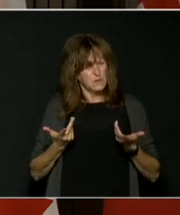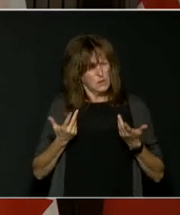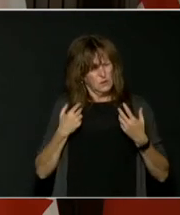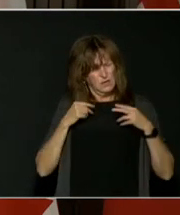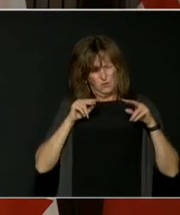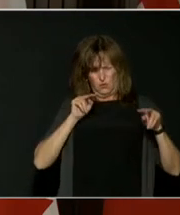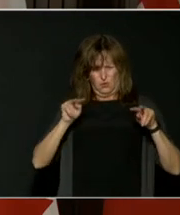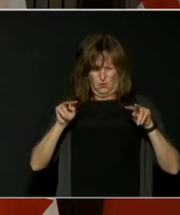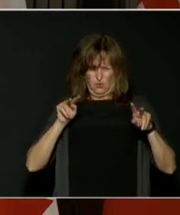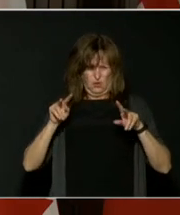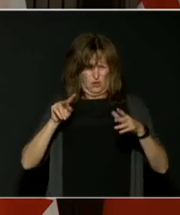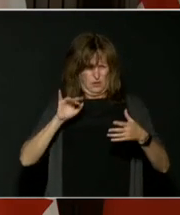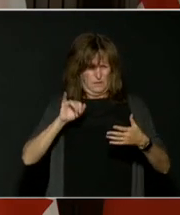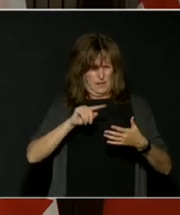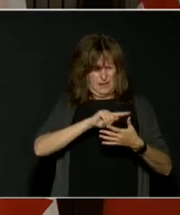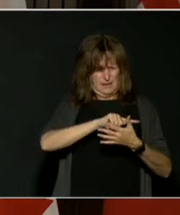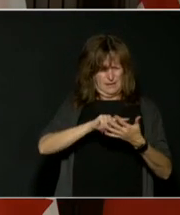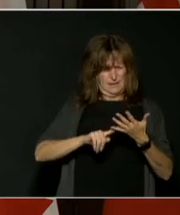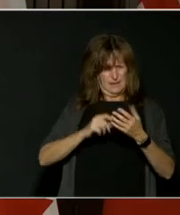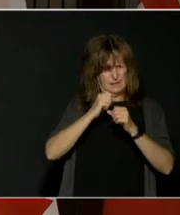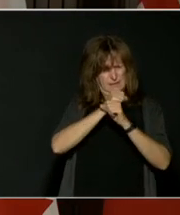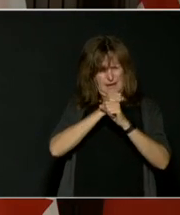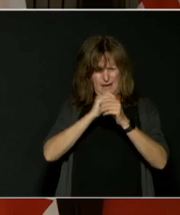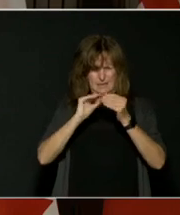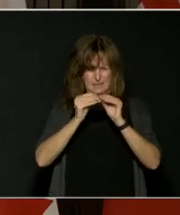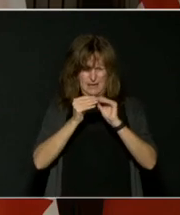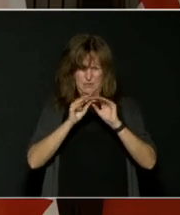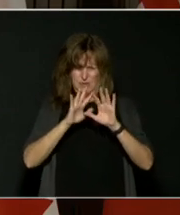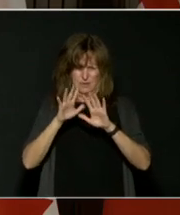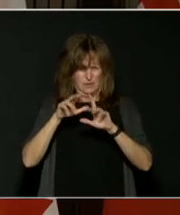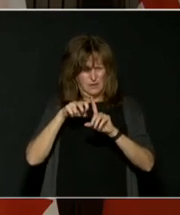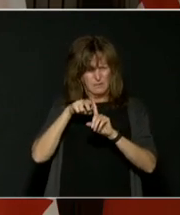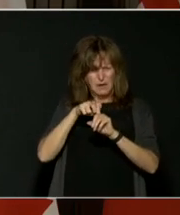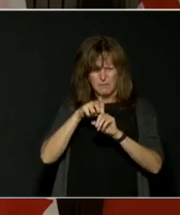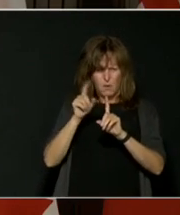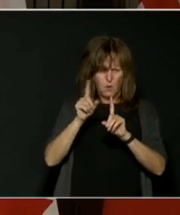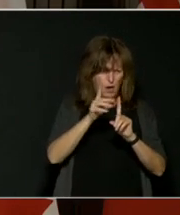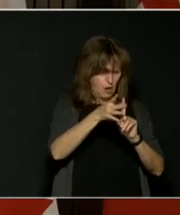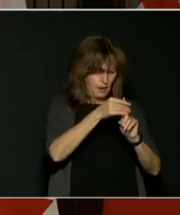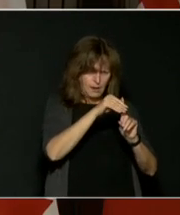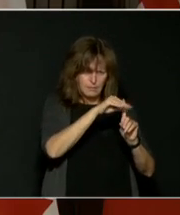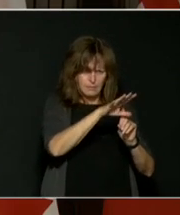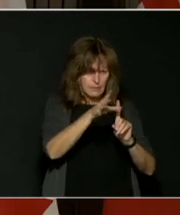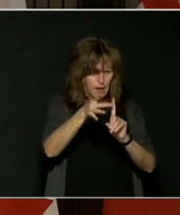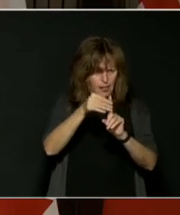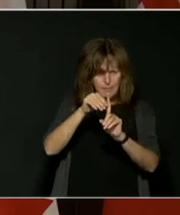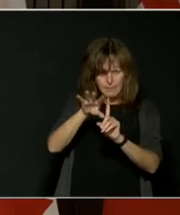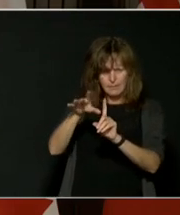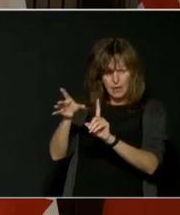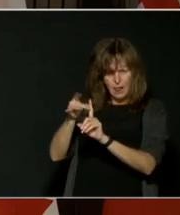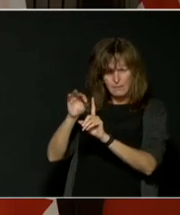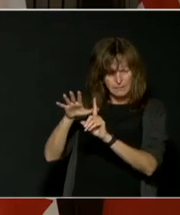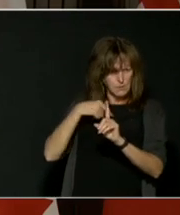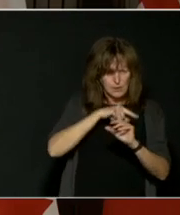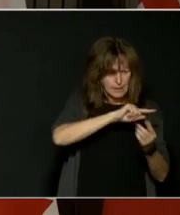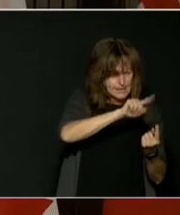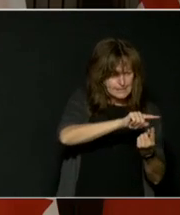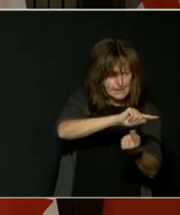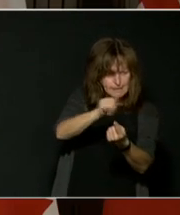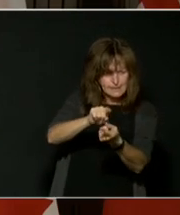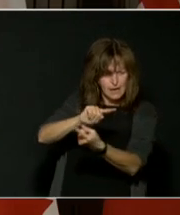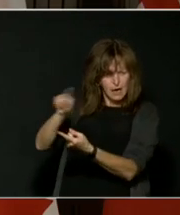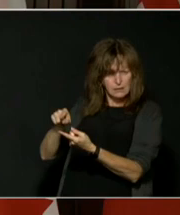say where is the transmission happening and how can we reduce the transmission. Sometimes it's not just the places, it's